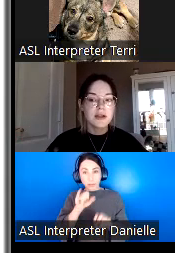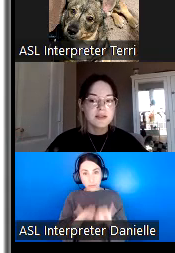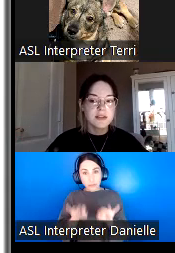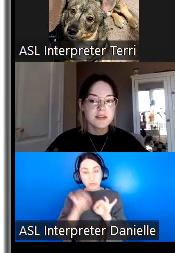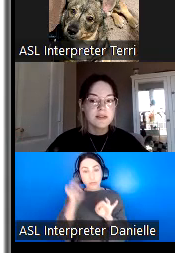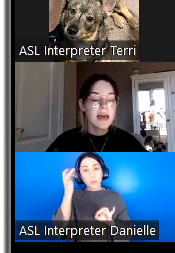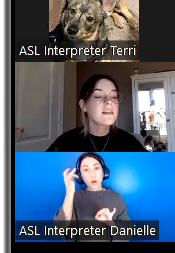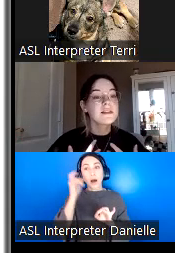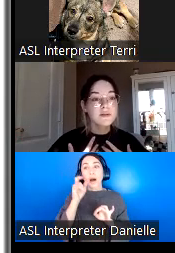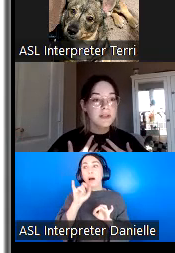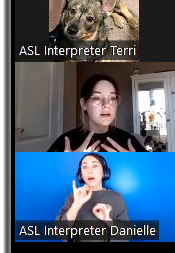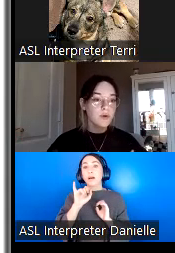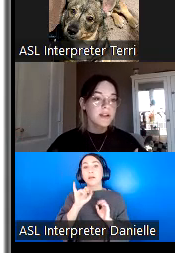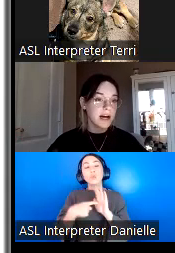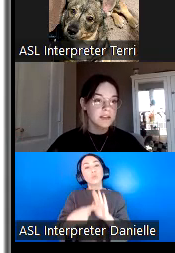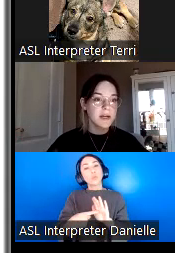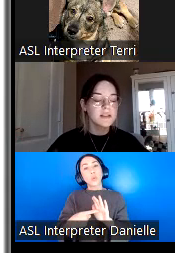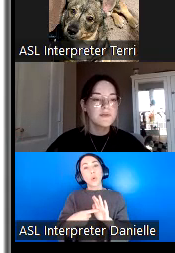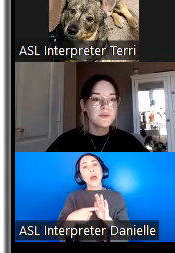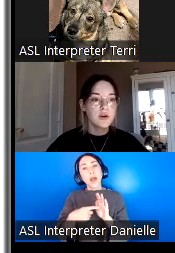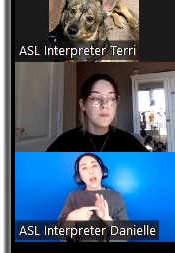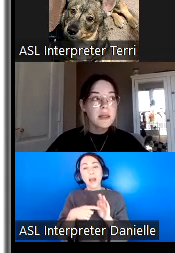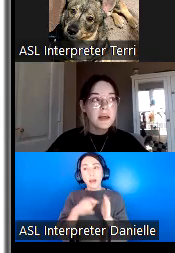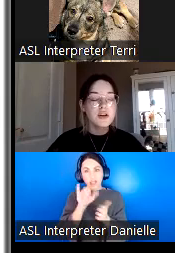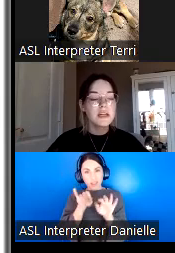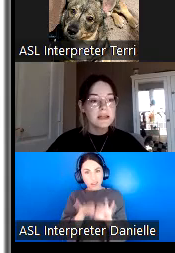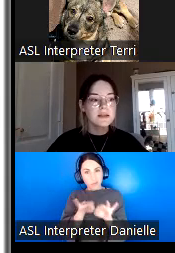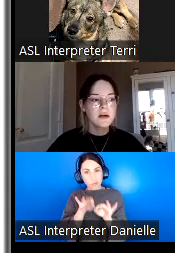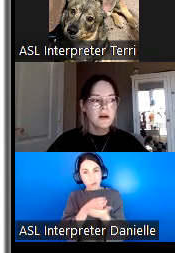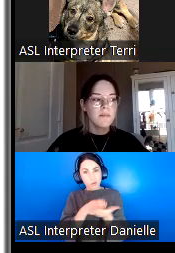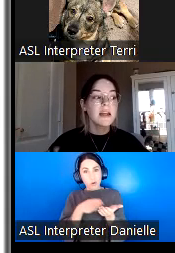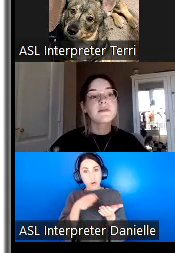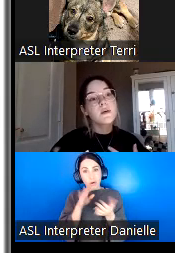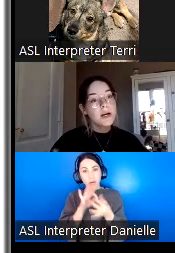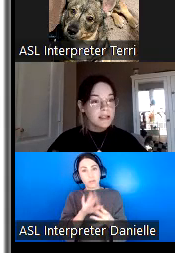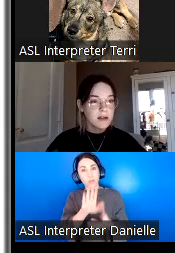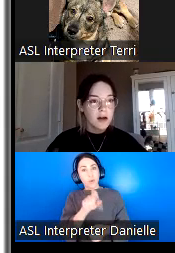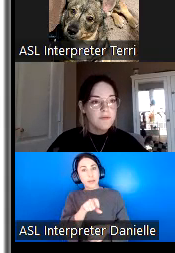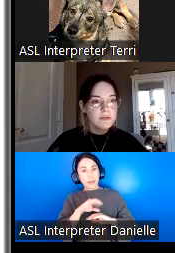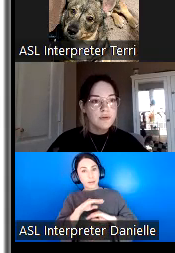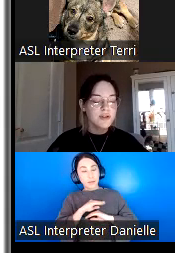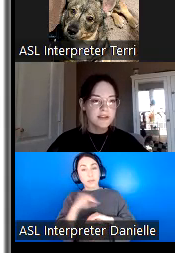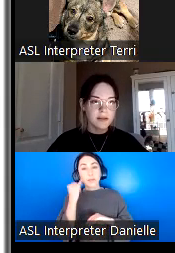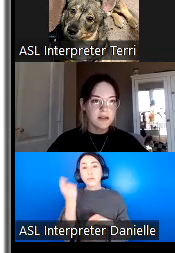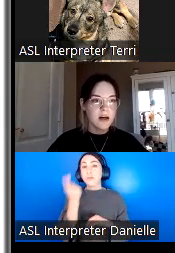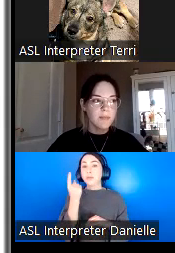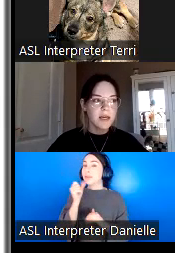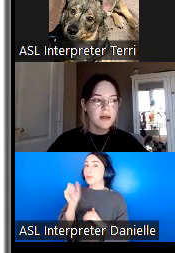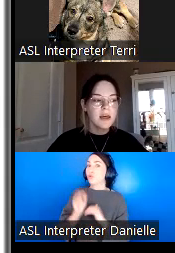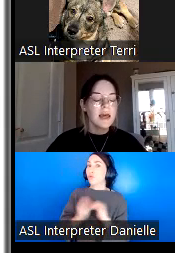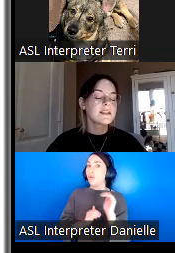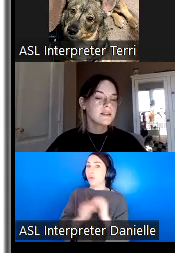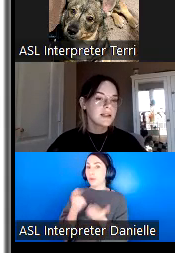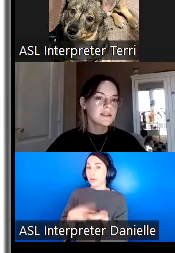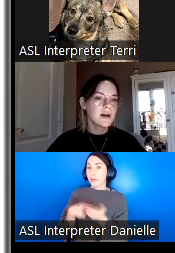I think it stresses, hey, this is a really important aspect of, meeting your needs. But if someone isn't comfortable addressing that